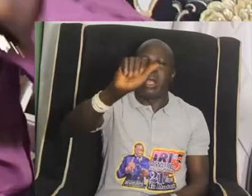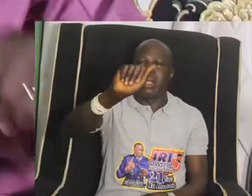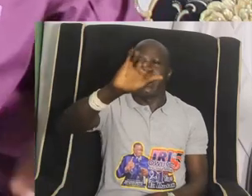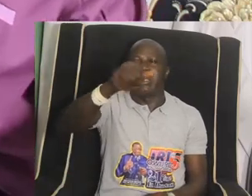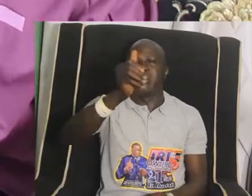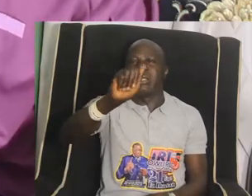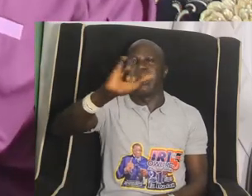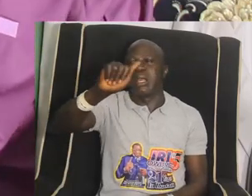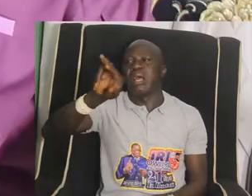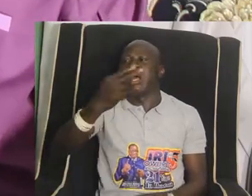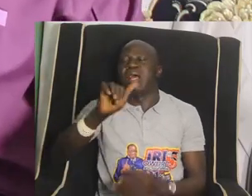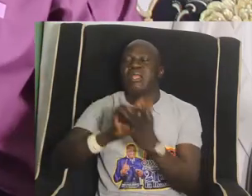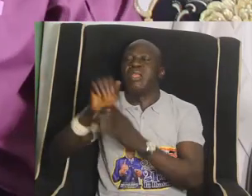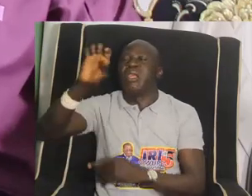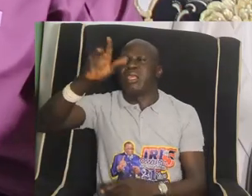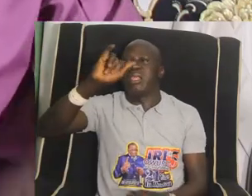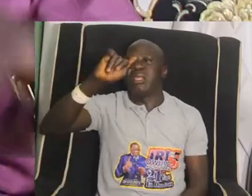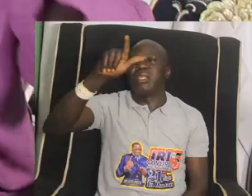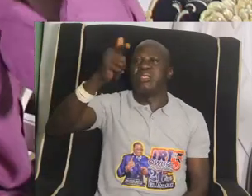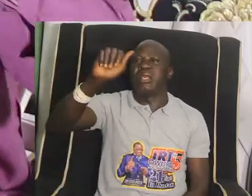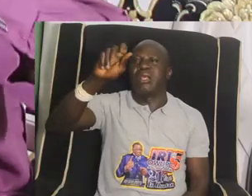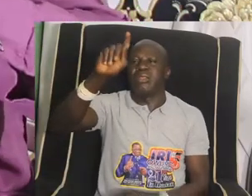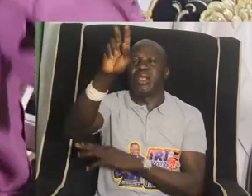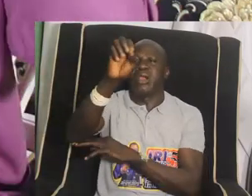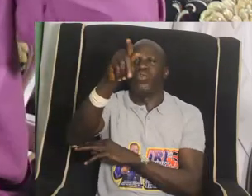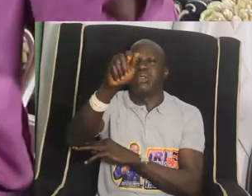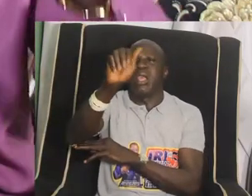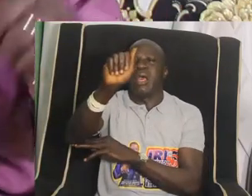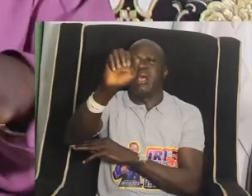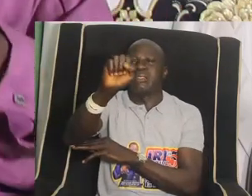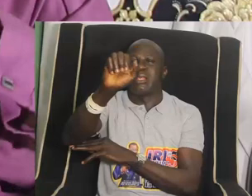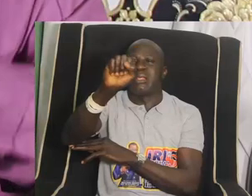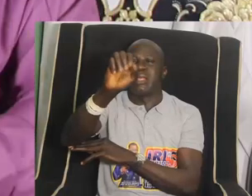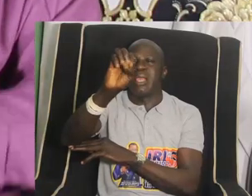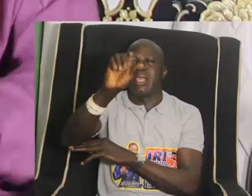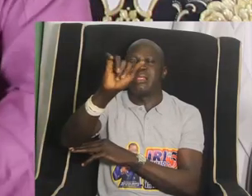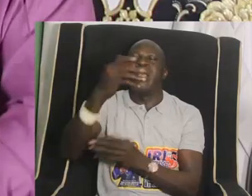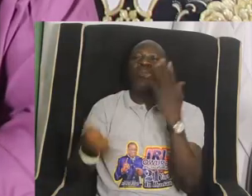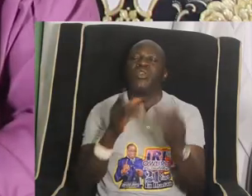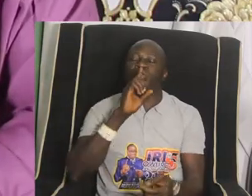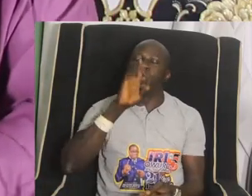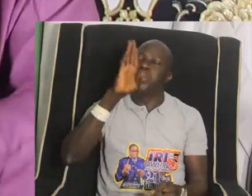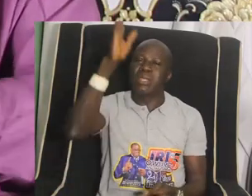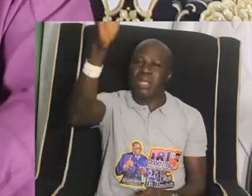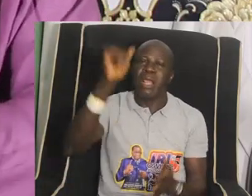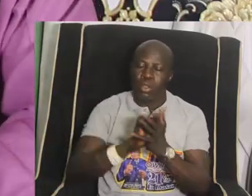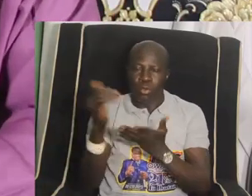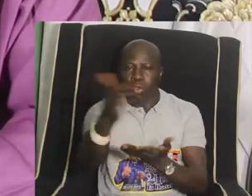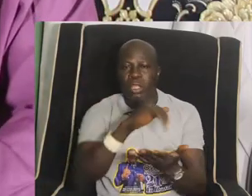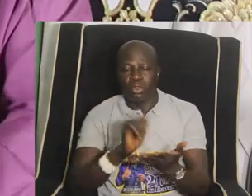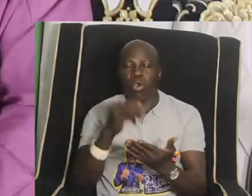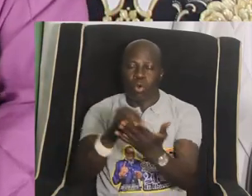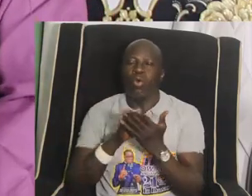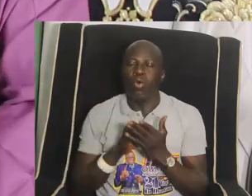Ikorodu. Ikorodu. Lusada. Lusada. Igando. Igando. Akute. Akute. Aseshe. Aseshe. Make sure you go there. Make sure you go there. To collect